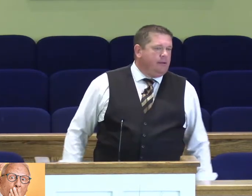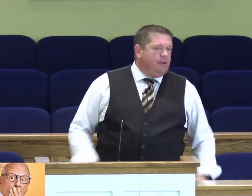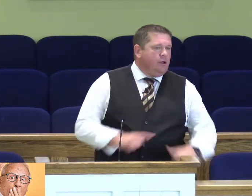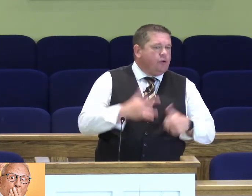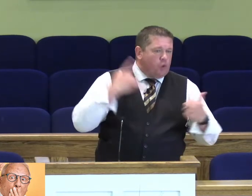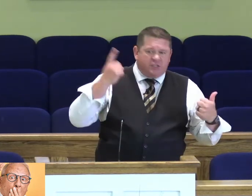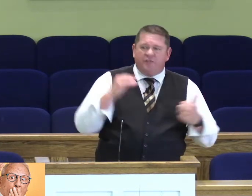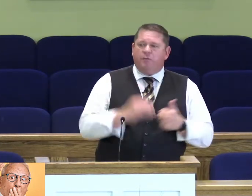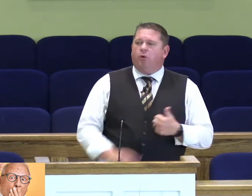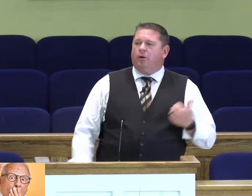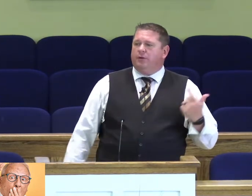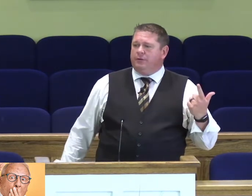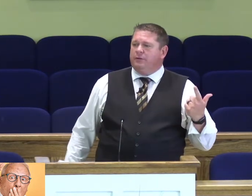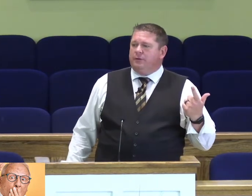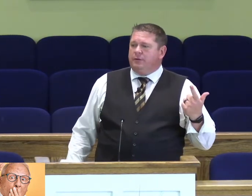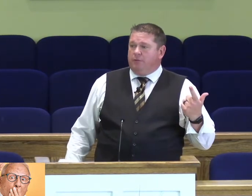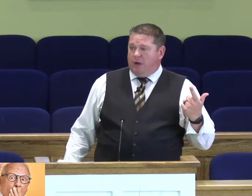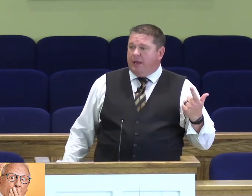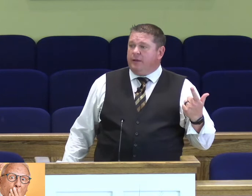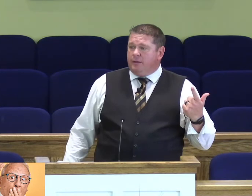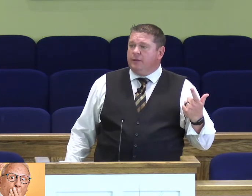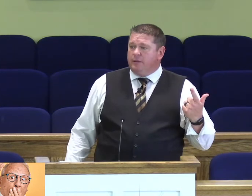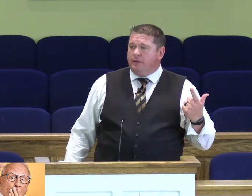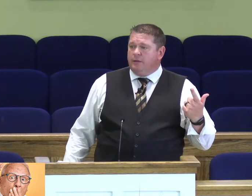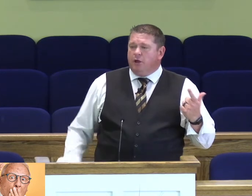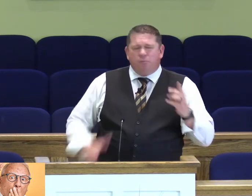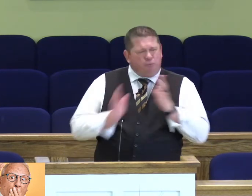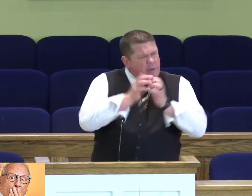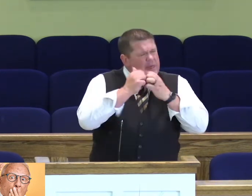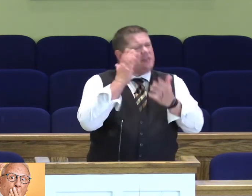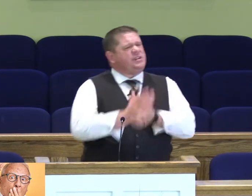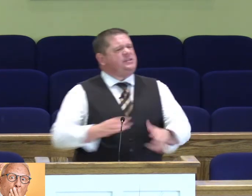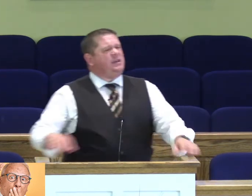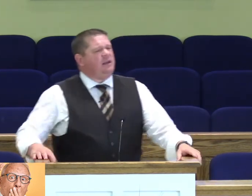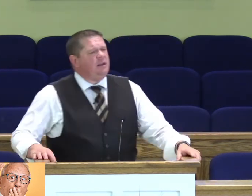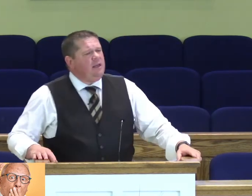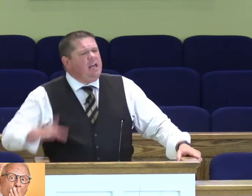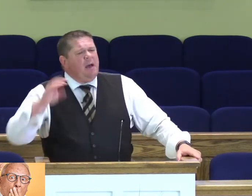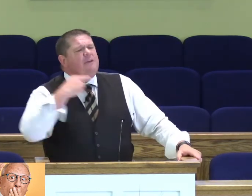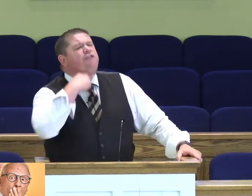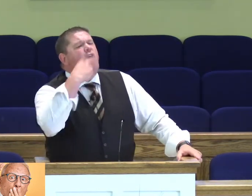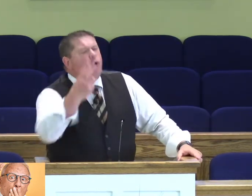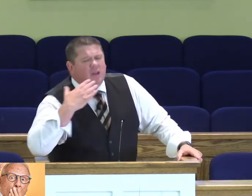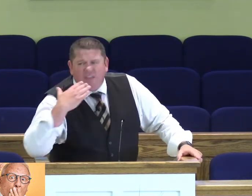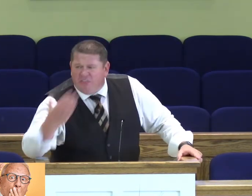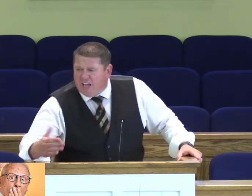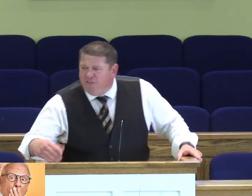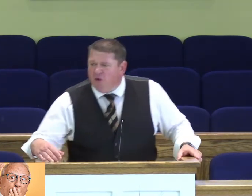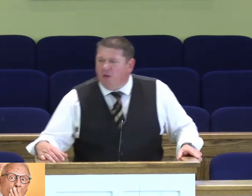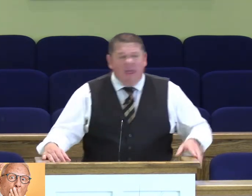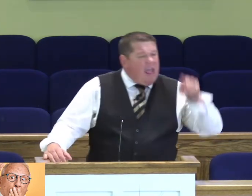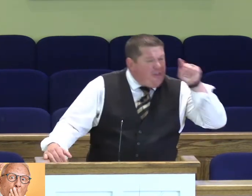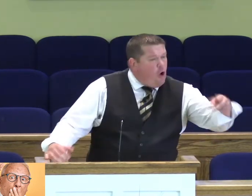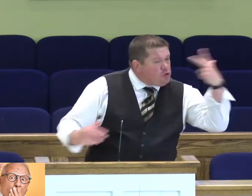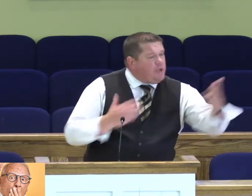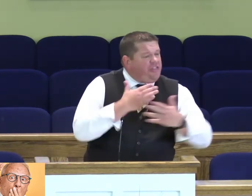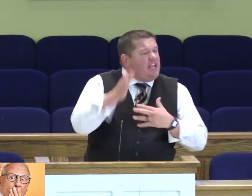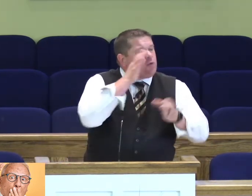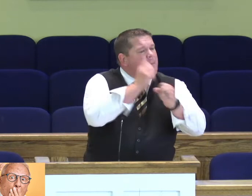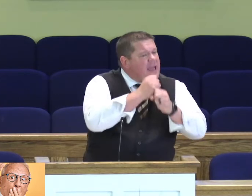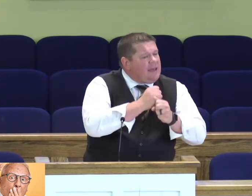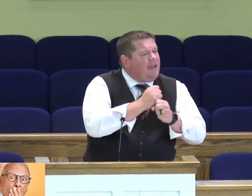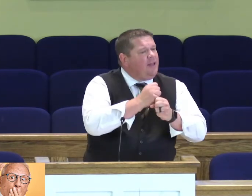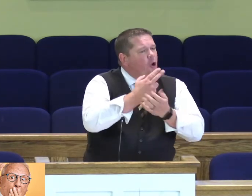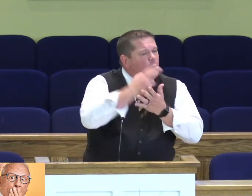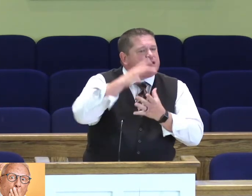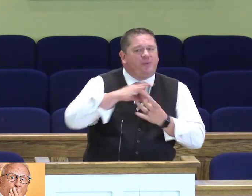said. Rejoice evermore, right? Pray without ceasing. Be vocally thankful. And those 3